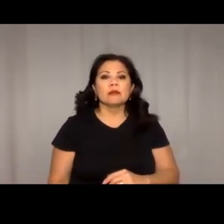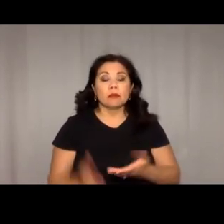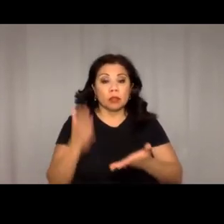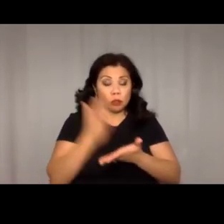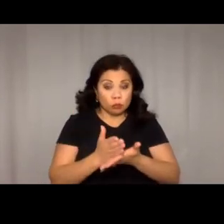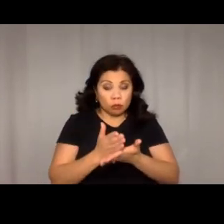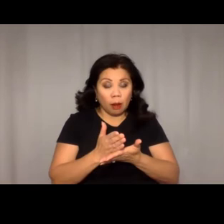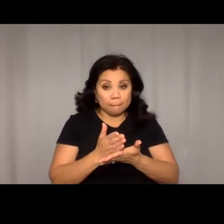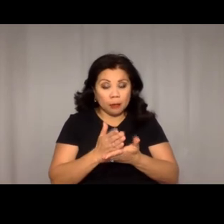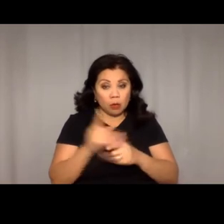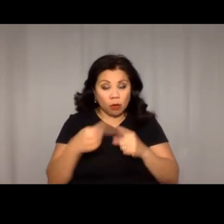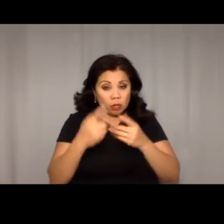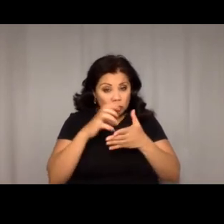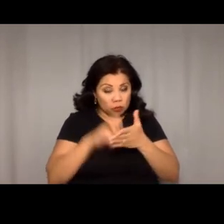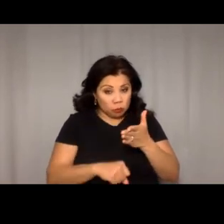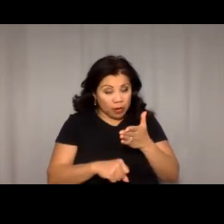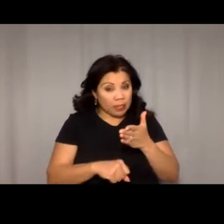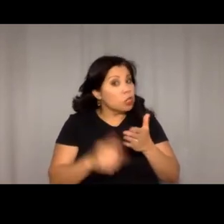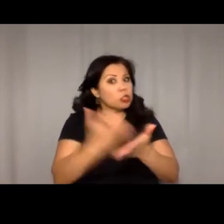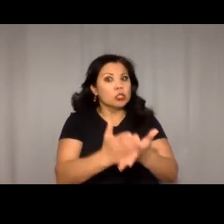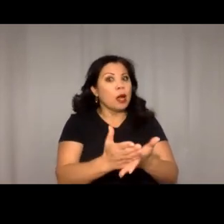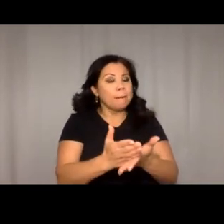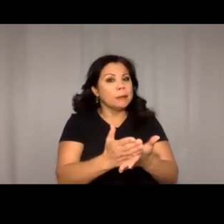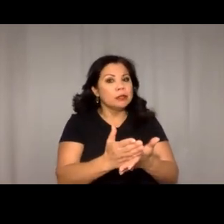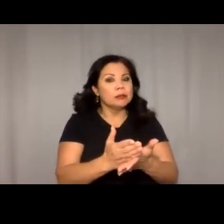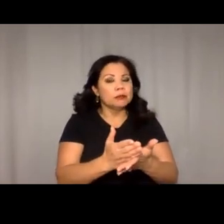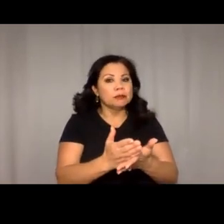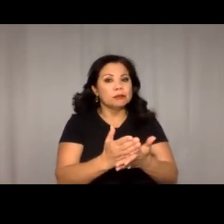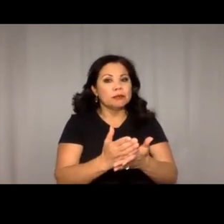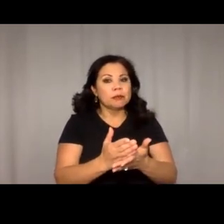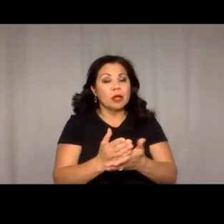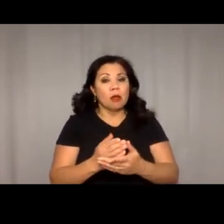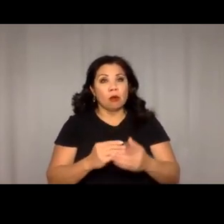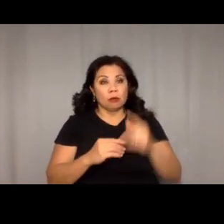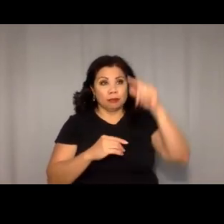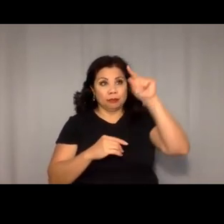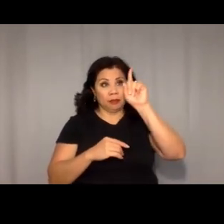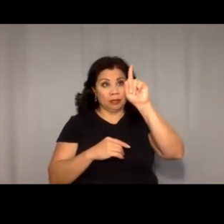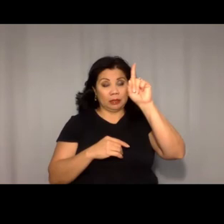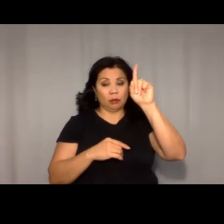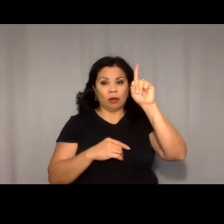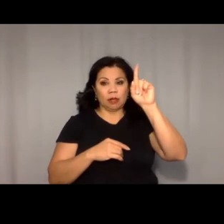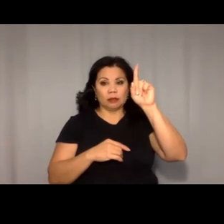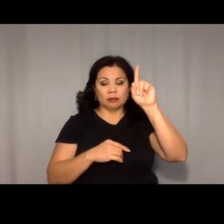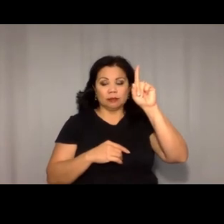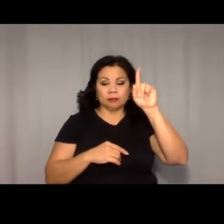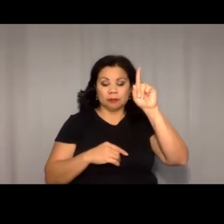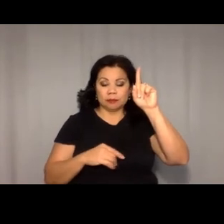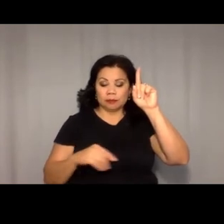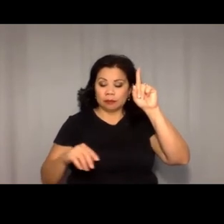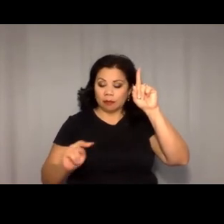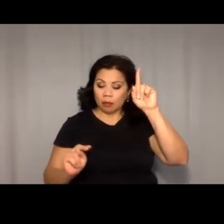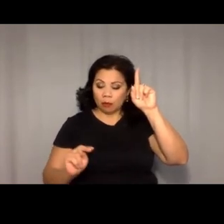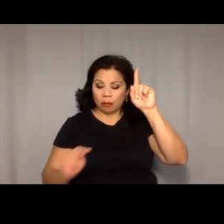after you subtract, and then your answer is right there. This is your whole number, so that's my whole number here, 1. And then this is your numerator for your